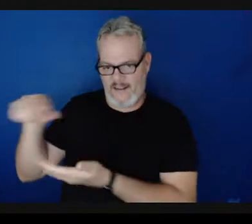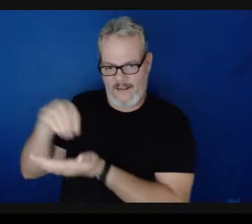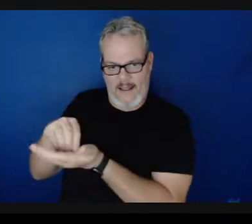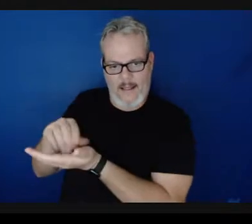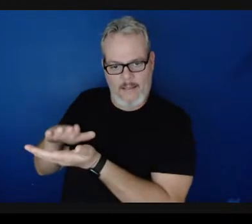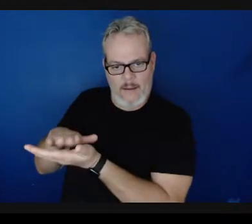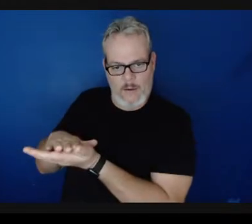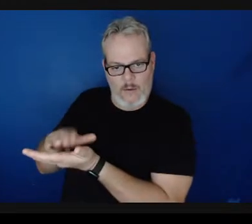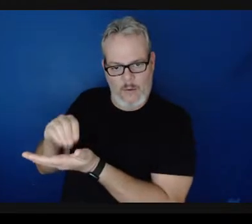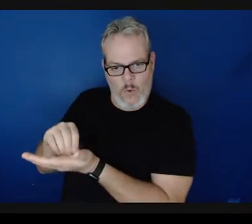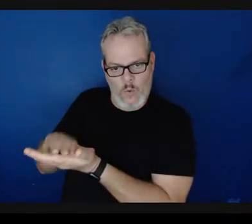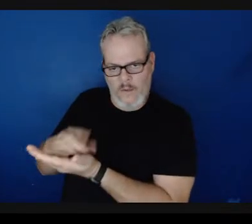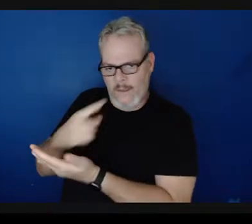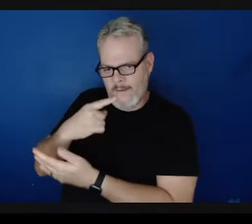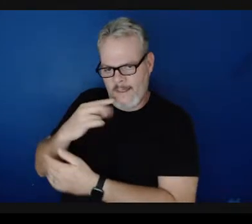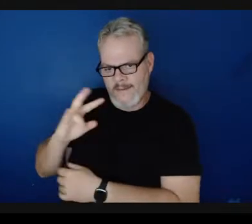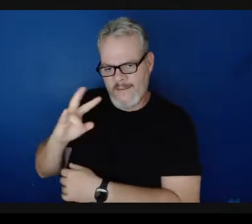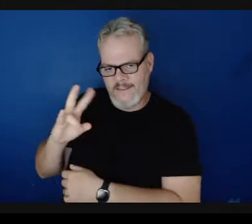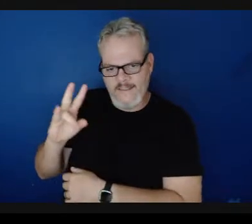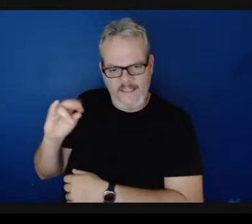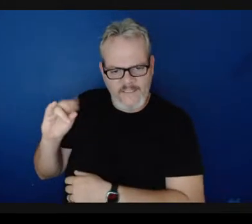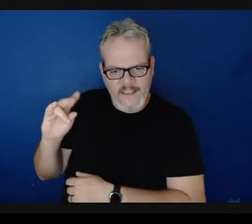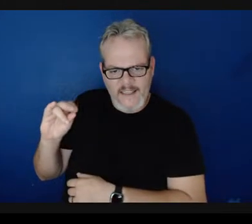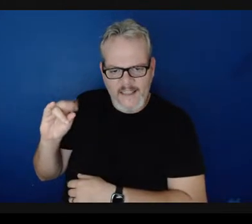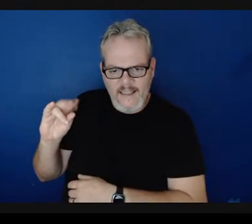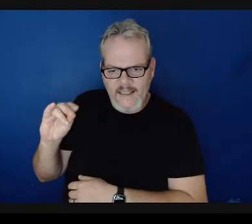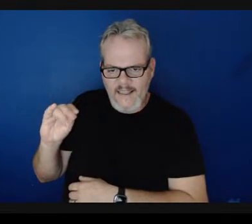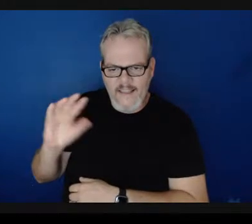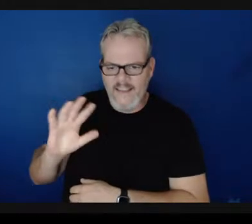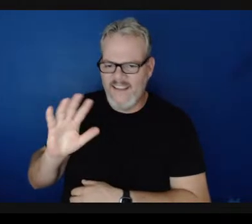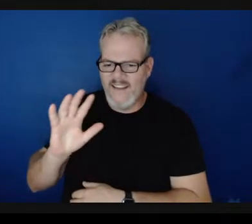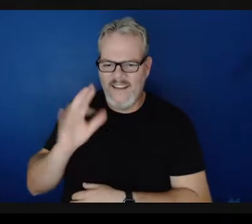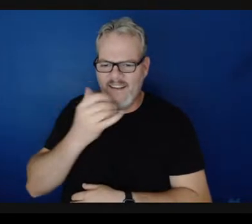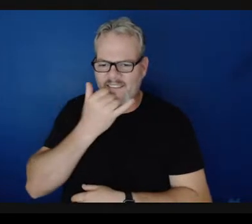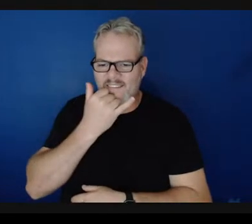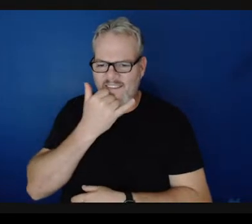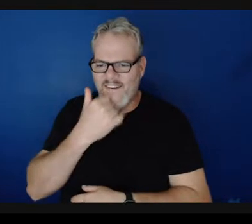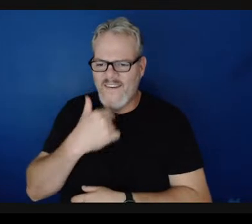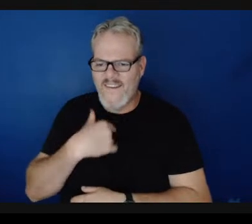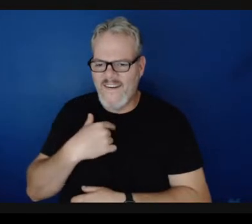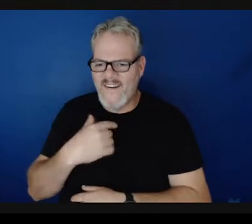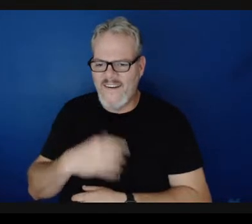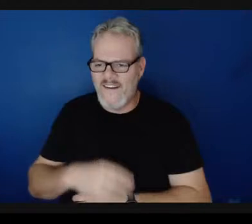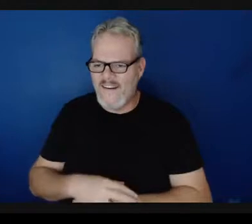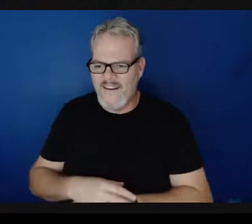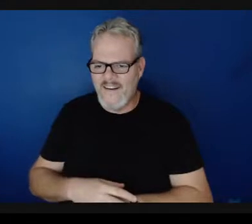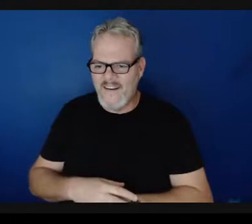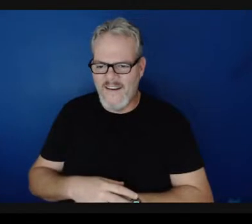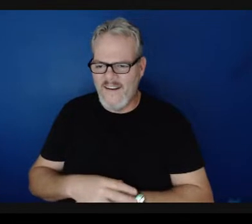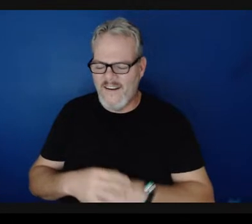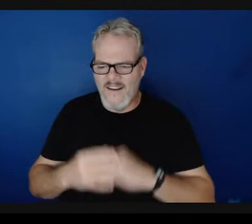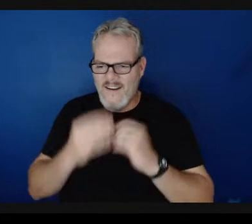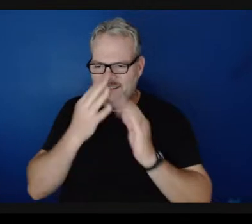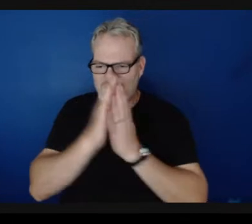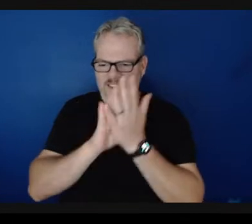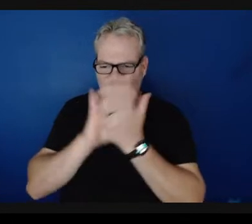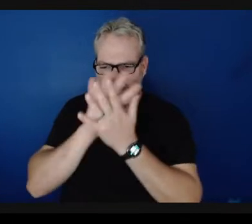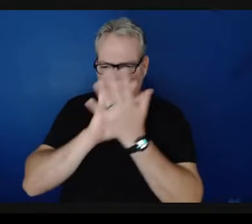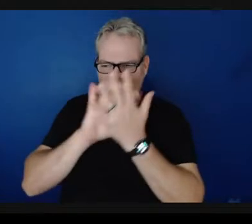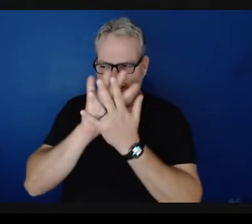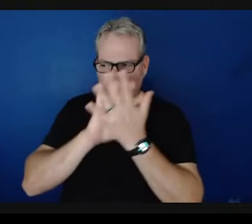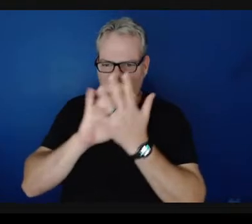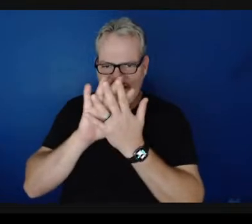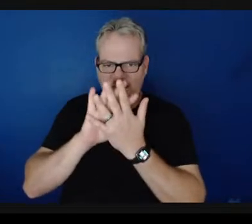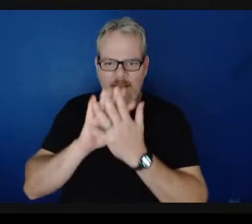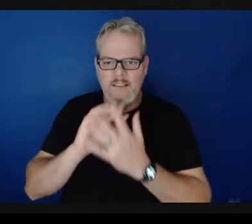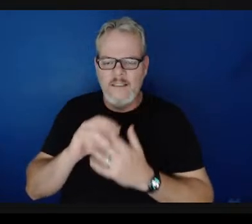let's see here, they say 70, but I don't think this is for that particular day there. So I think that's maybe an artifact. So the